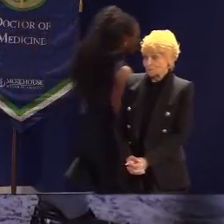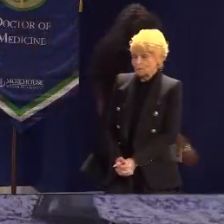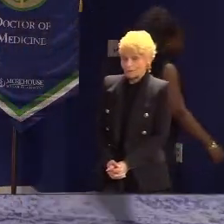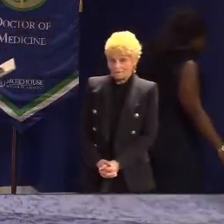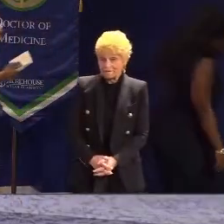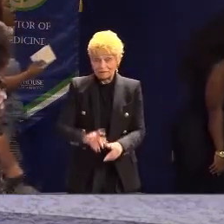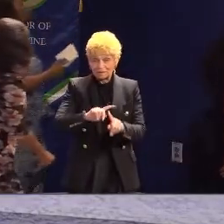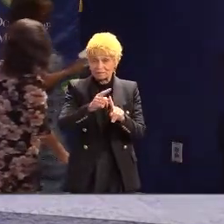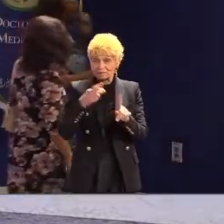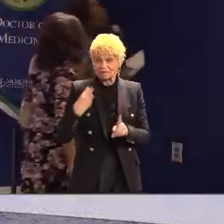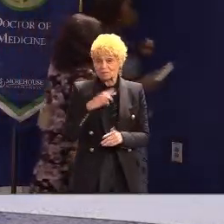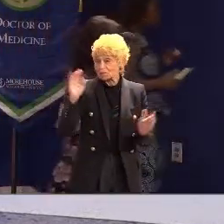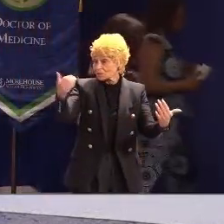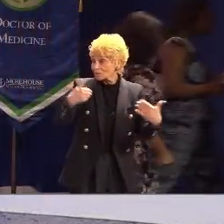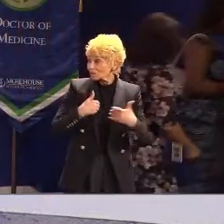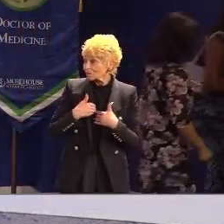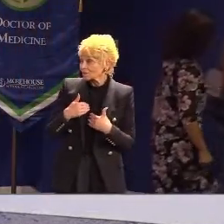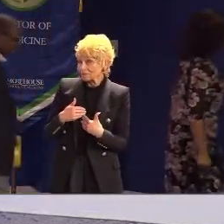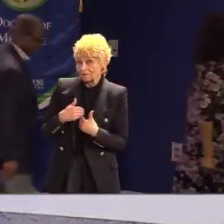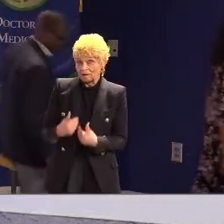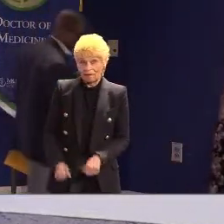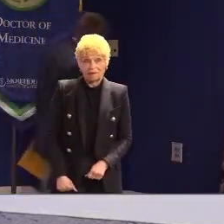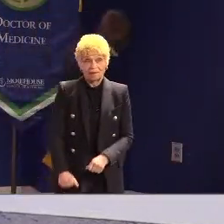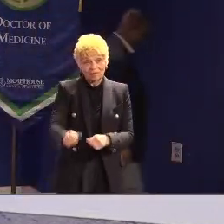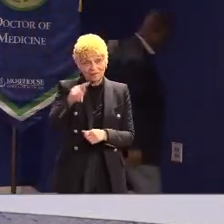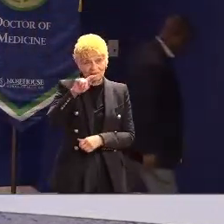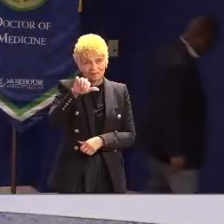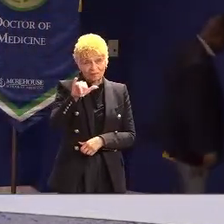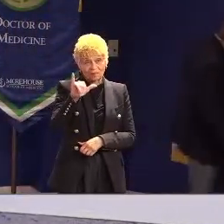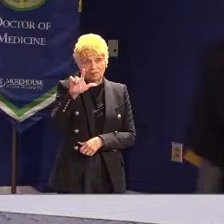Next, we will have Tylana Baker.